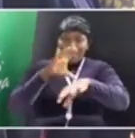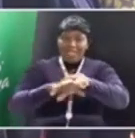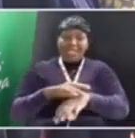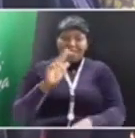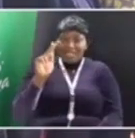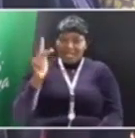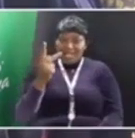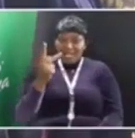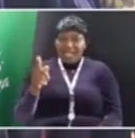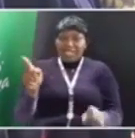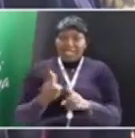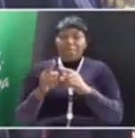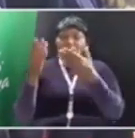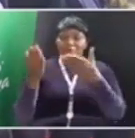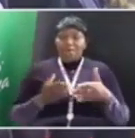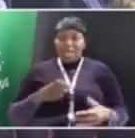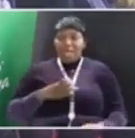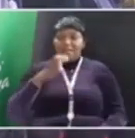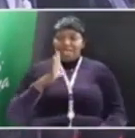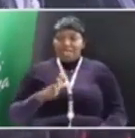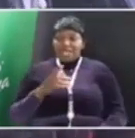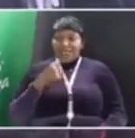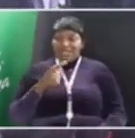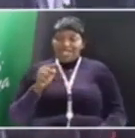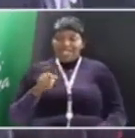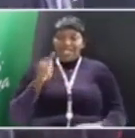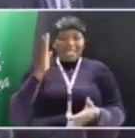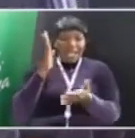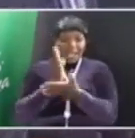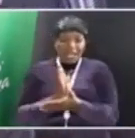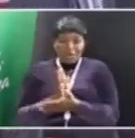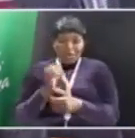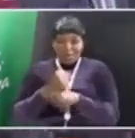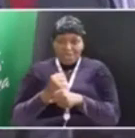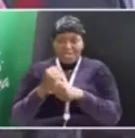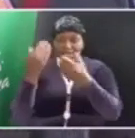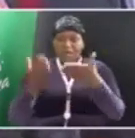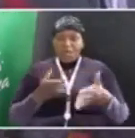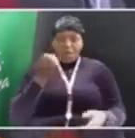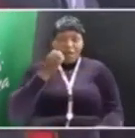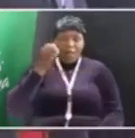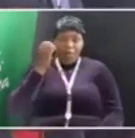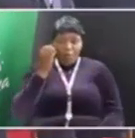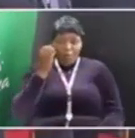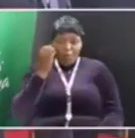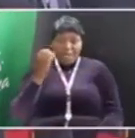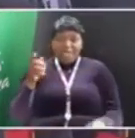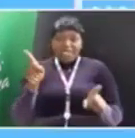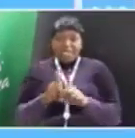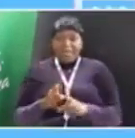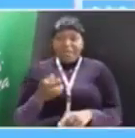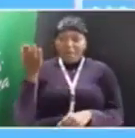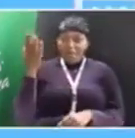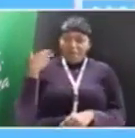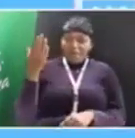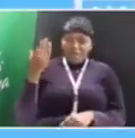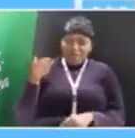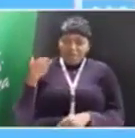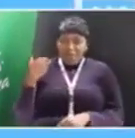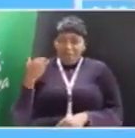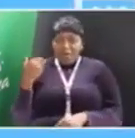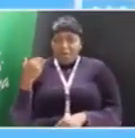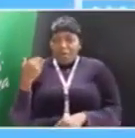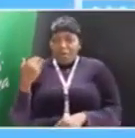when we welcome our visitors, we tell them this is the real deal and welcome home. We also have with us the former Vice Chancellor of